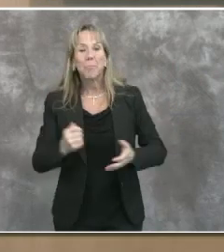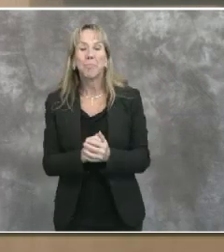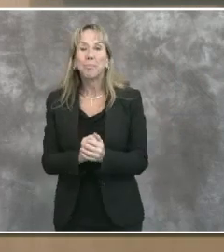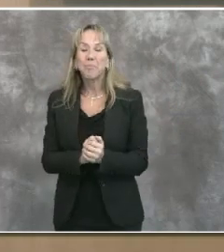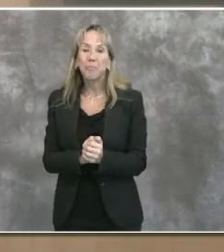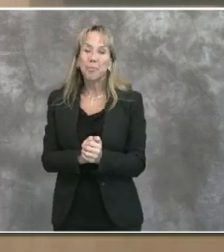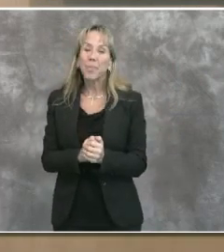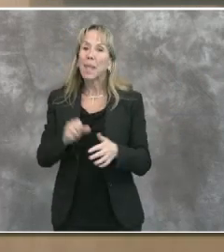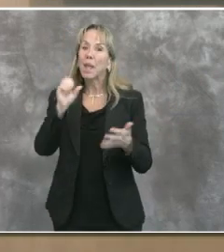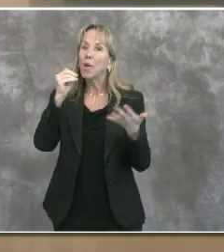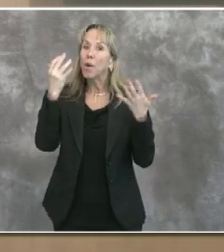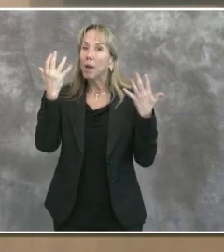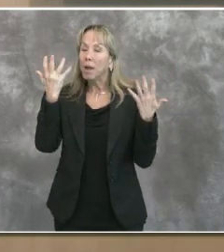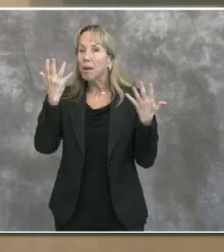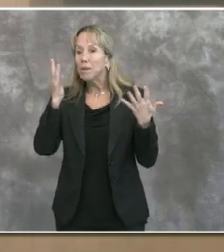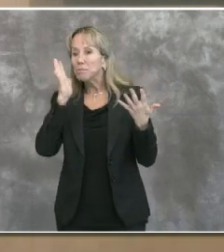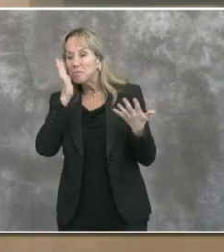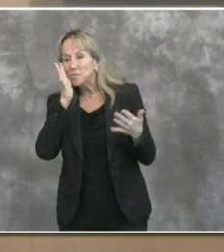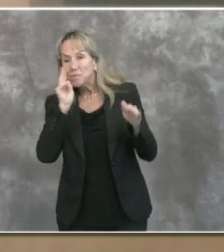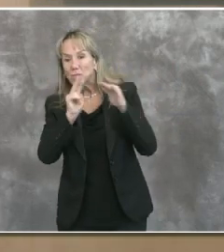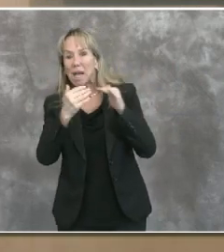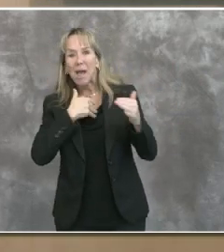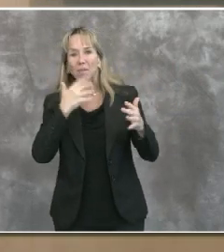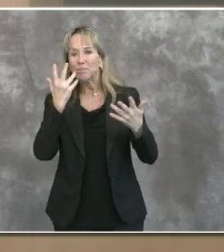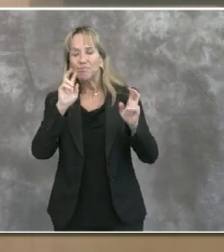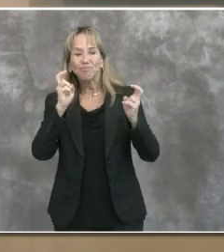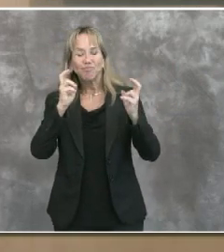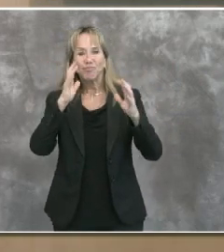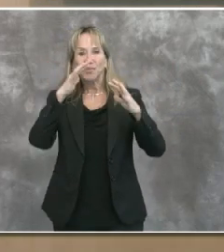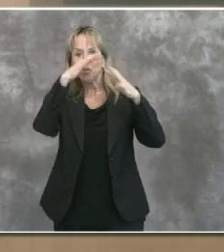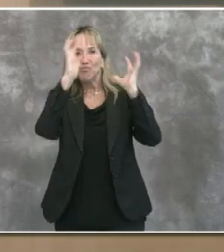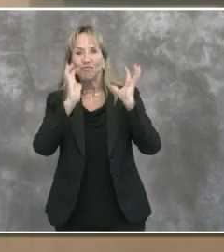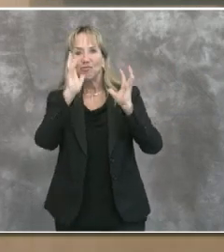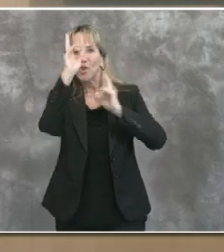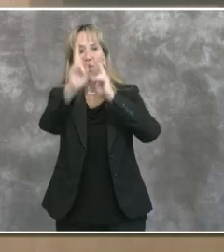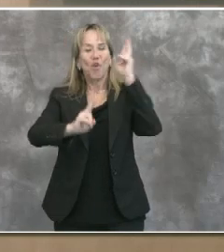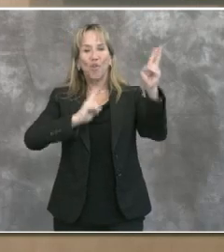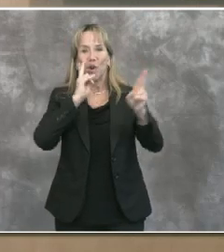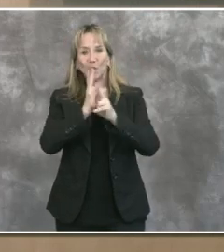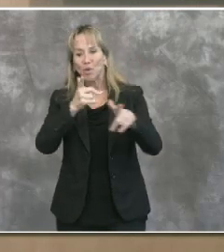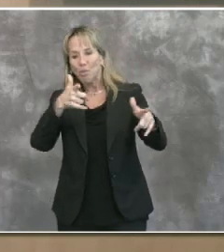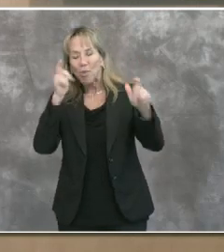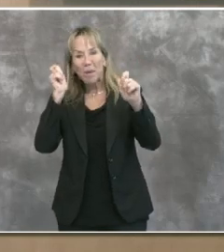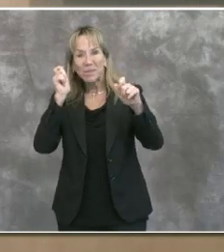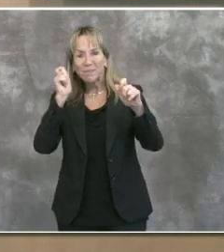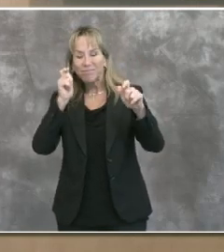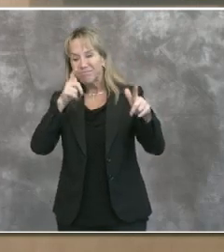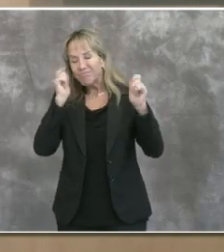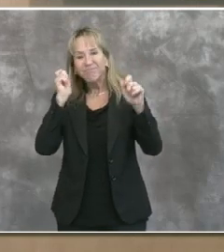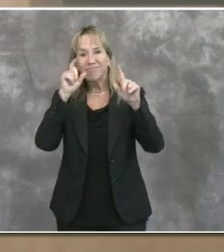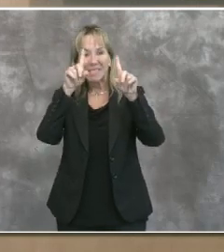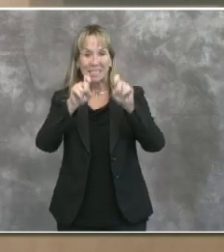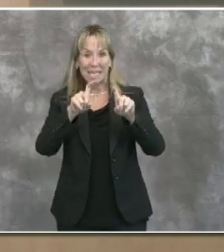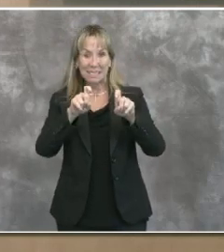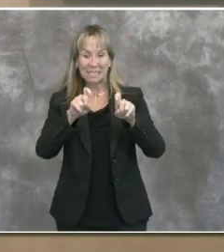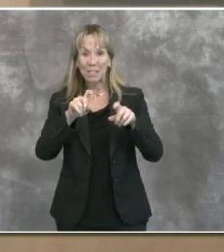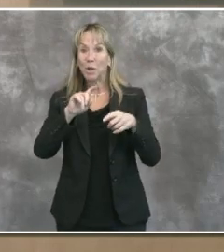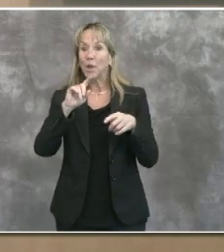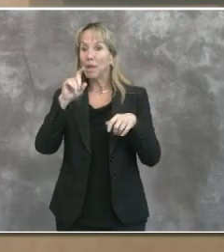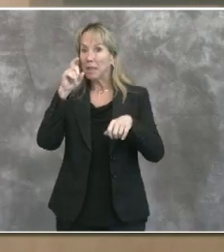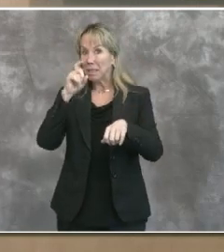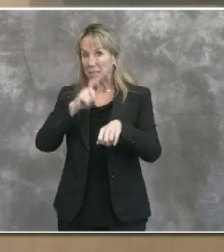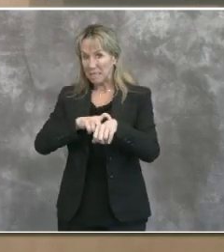to have universal, rapid, timely testing is when the